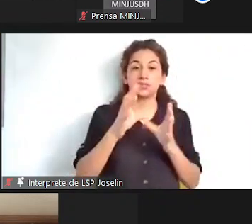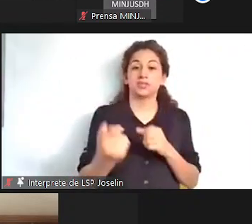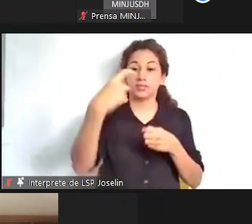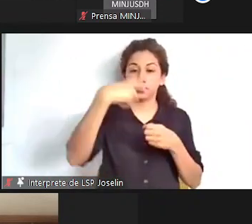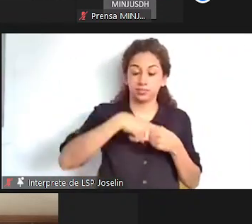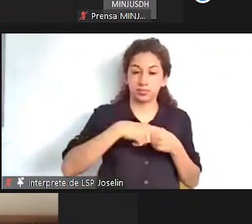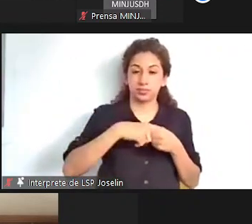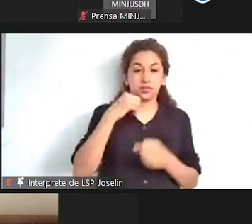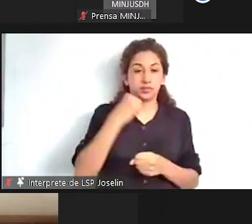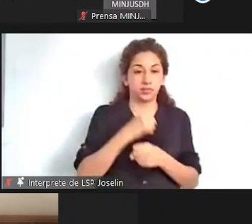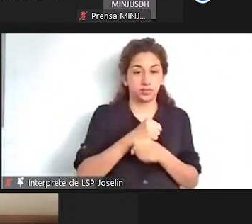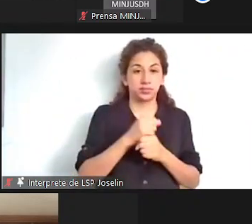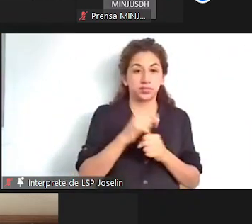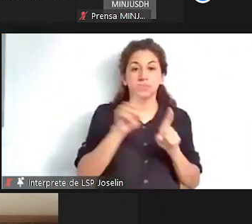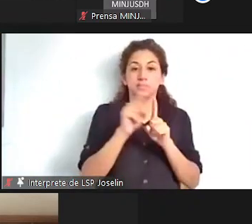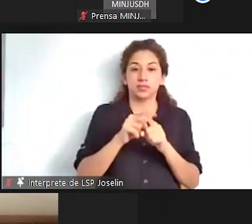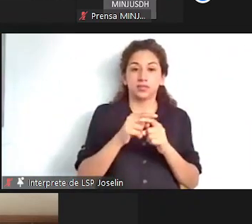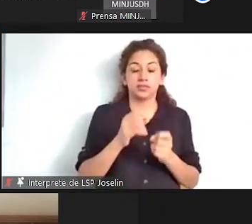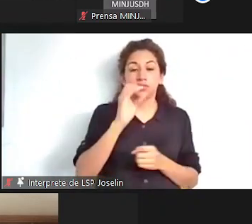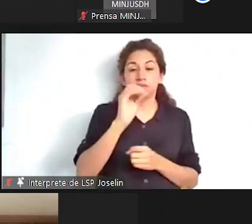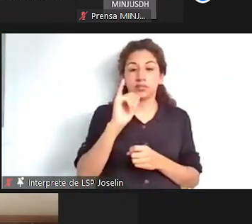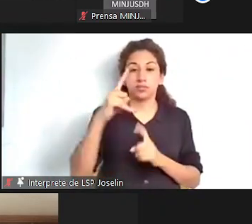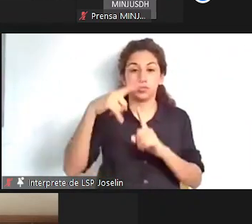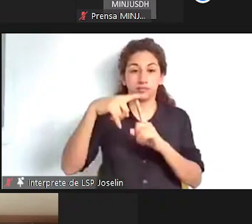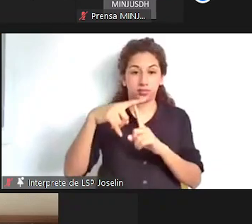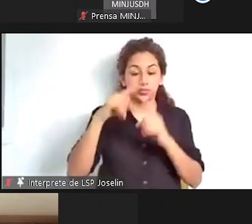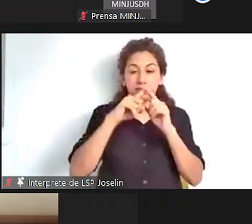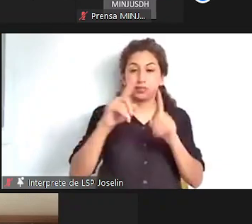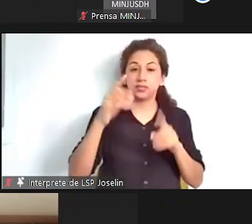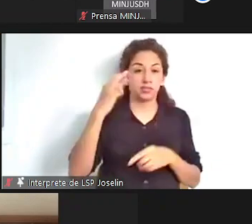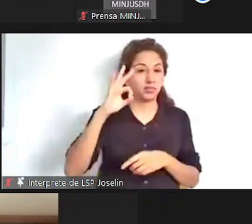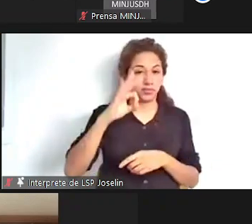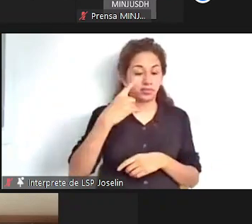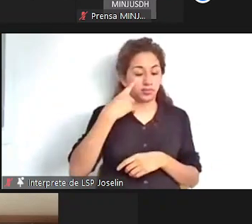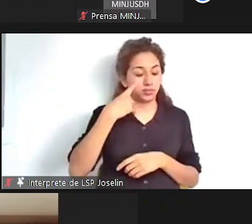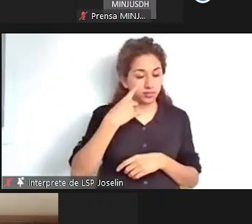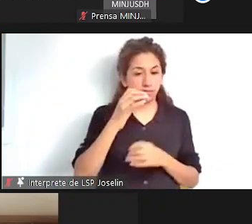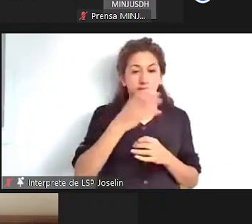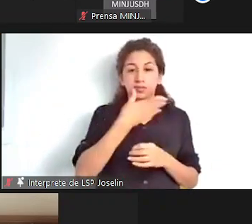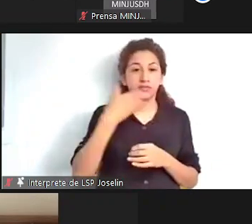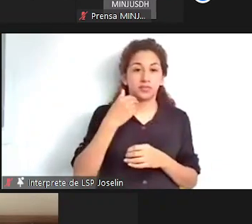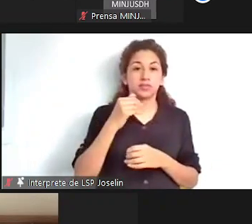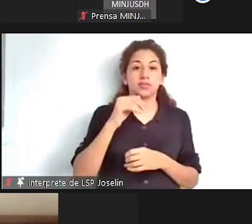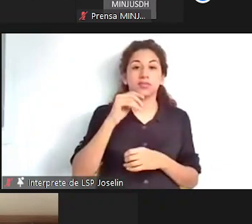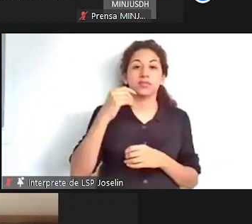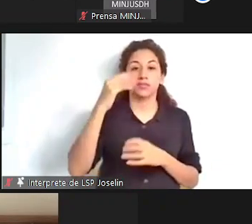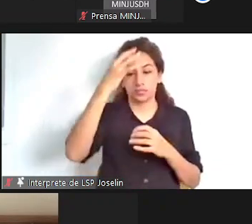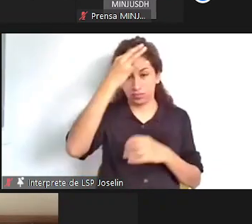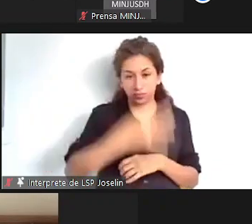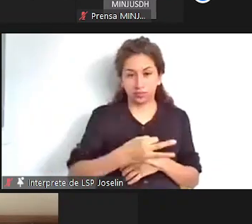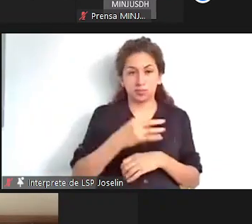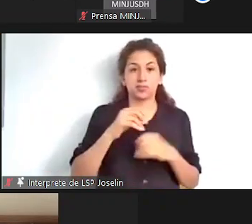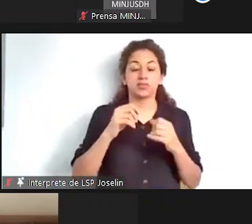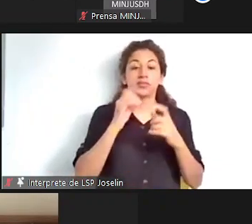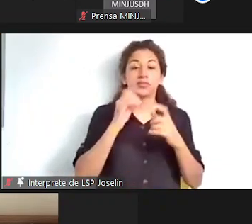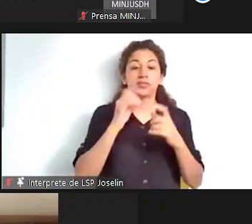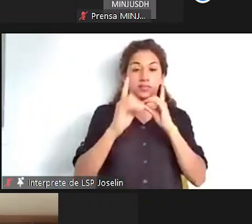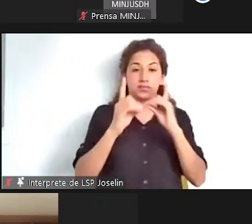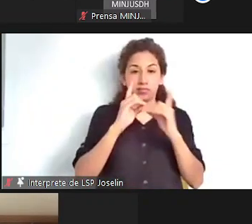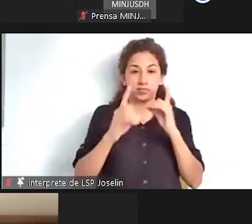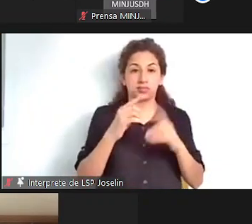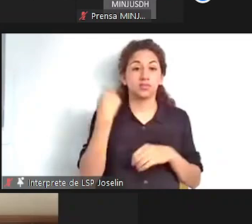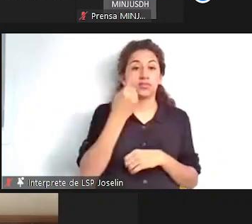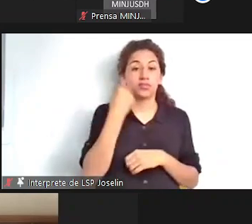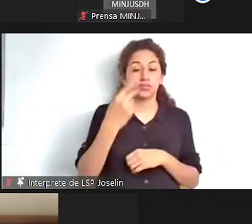in what is uh the contracts and the observations of ilo but we always will believe and